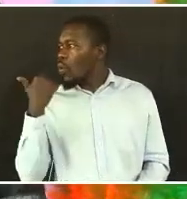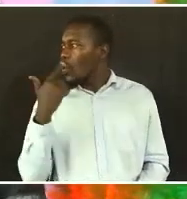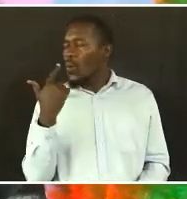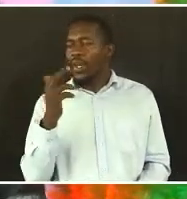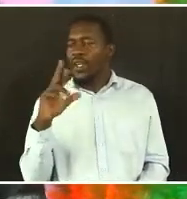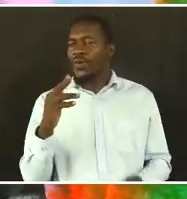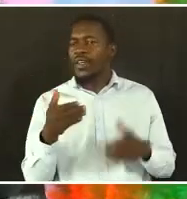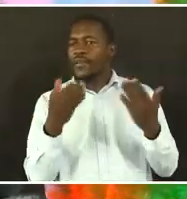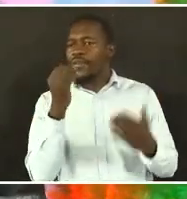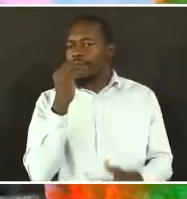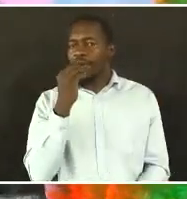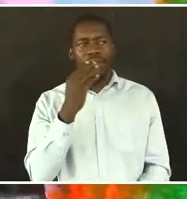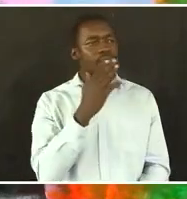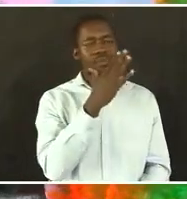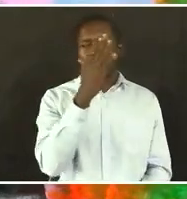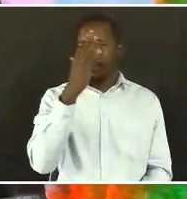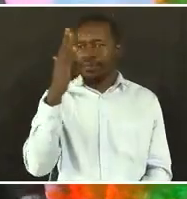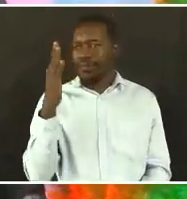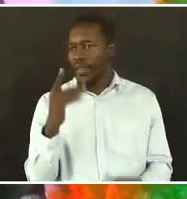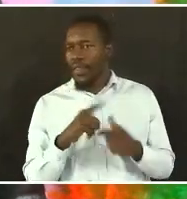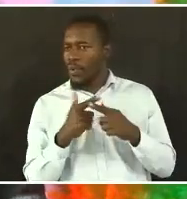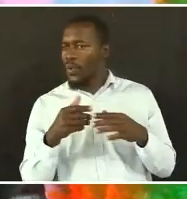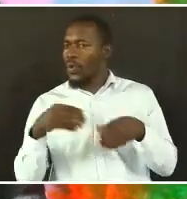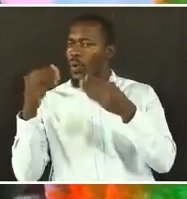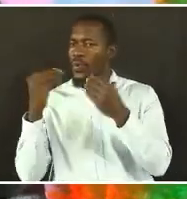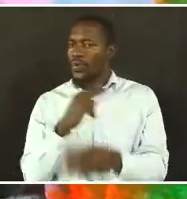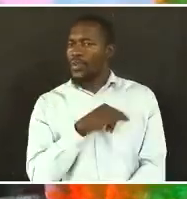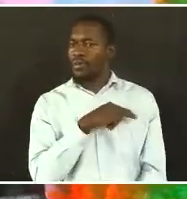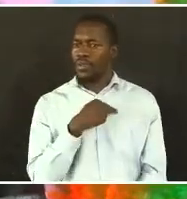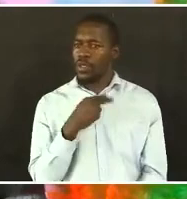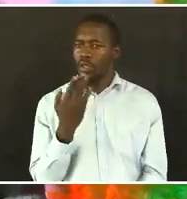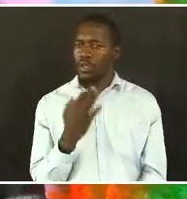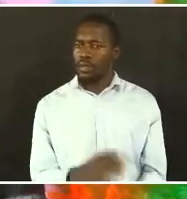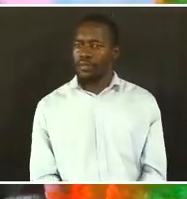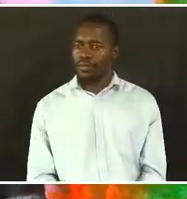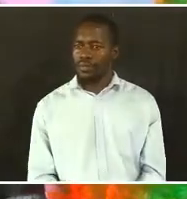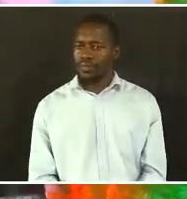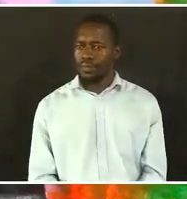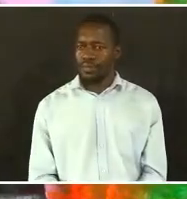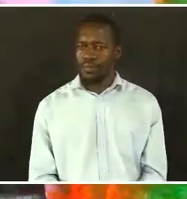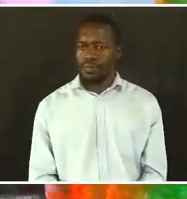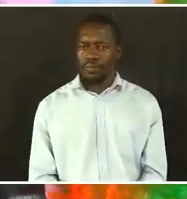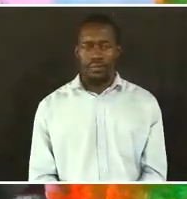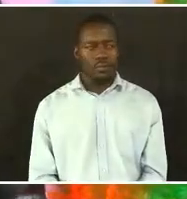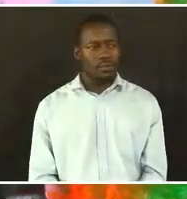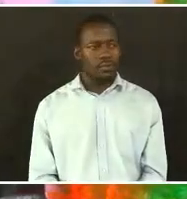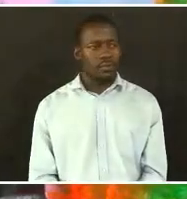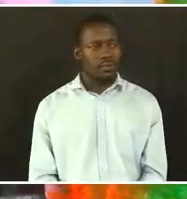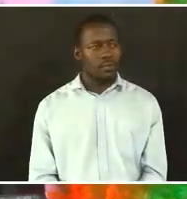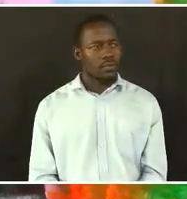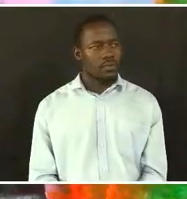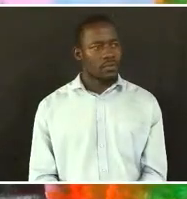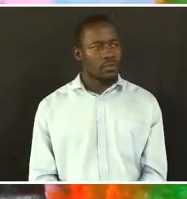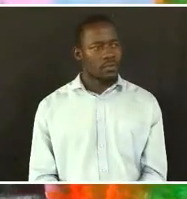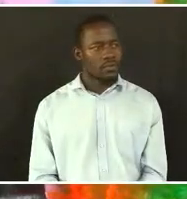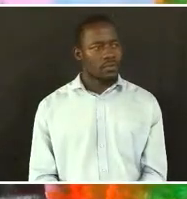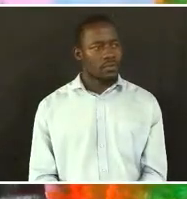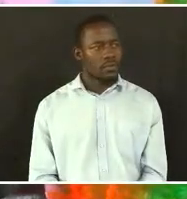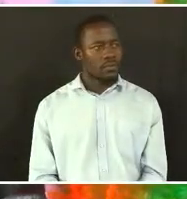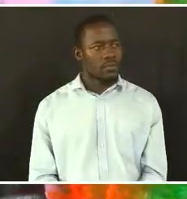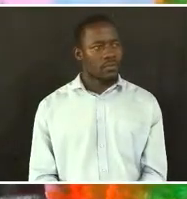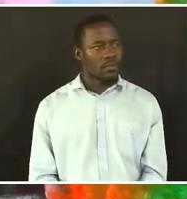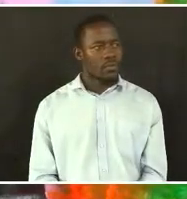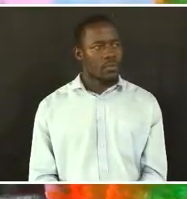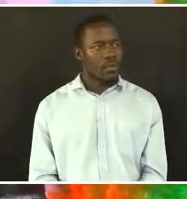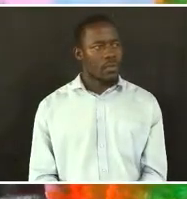who are unwell and distribute it for us in church. Let three church members, Sister Lynn here can take three people she has